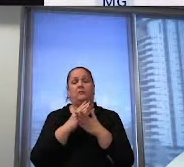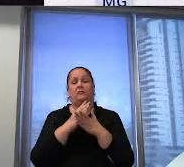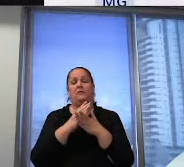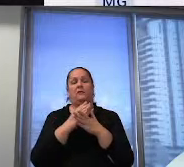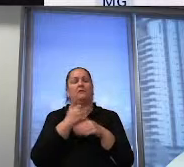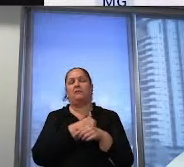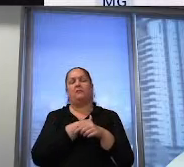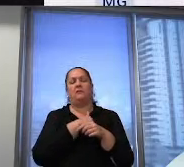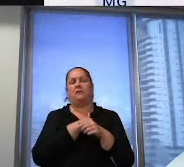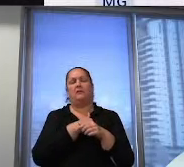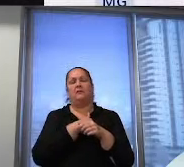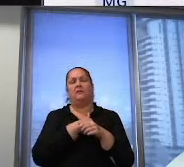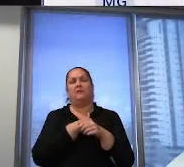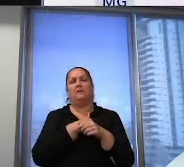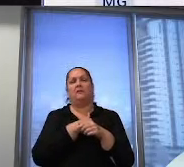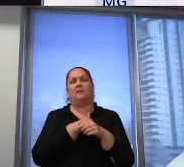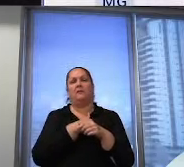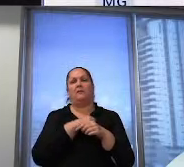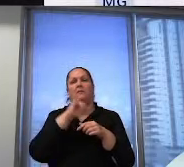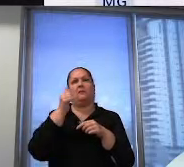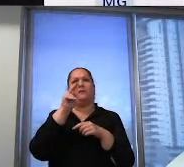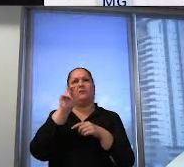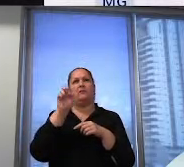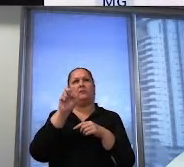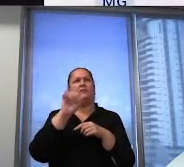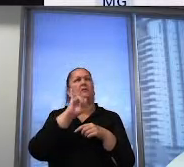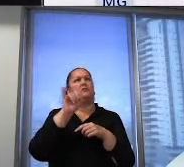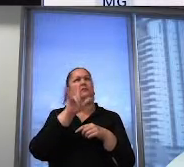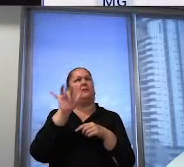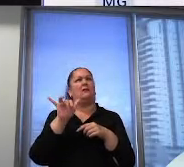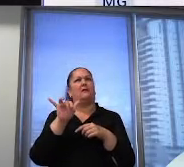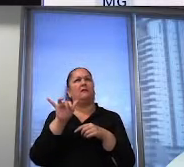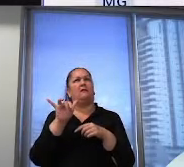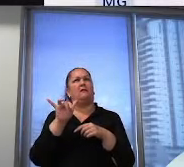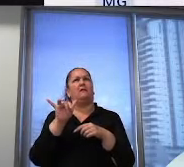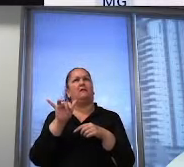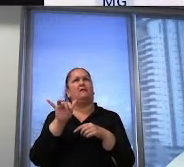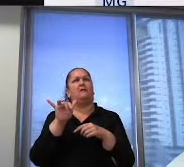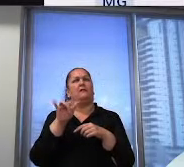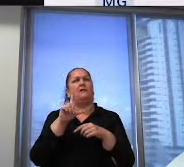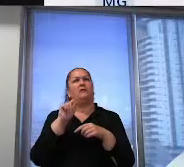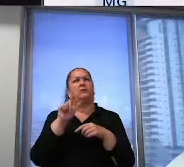first half, for June or July